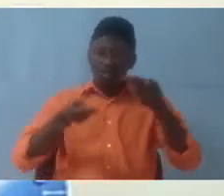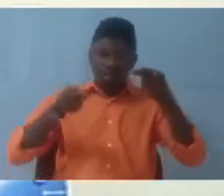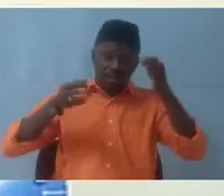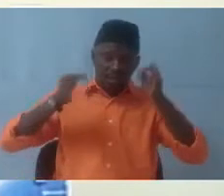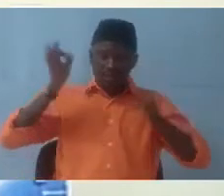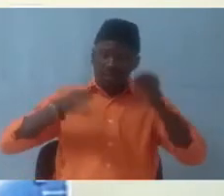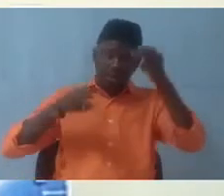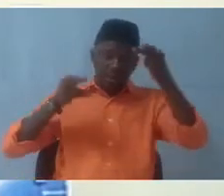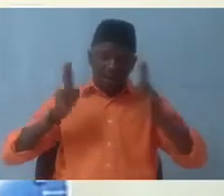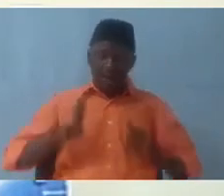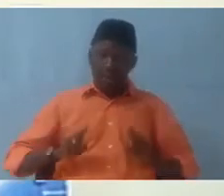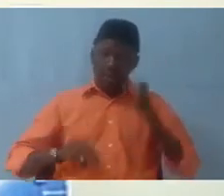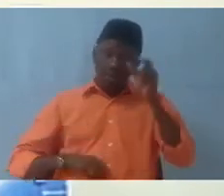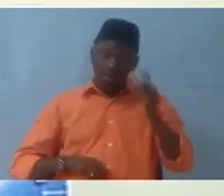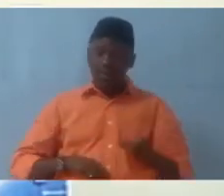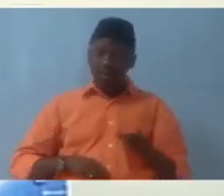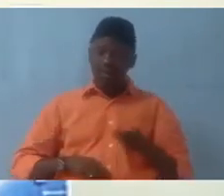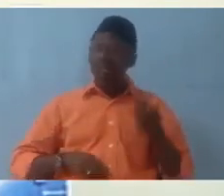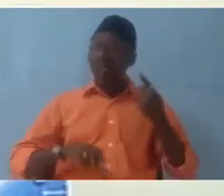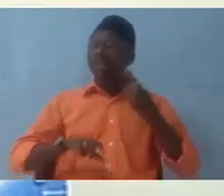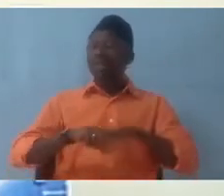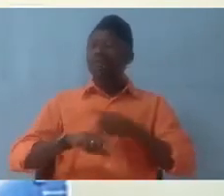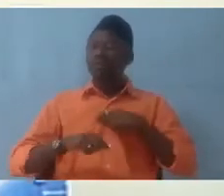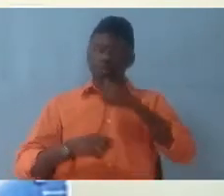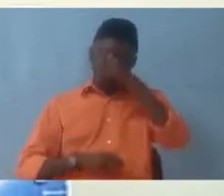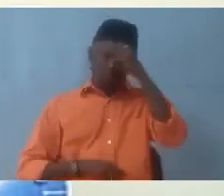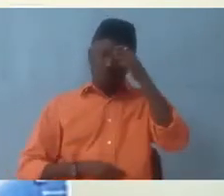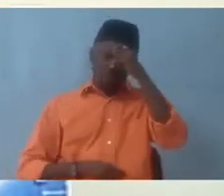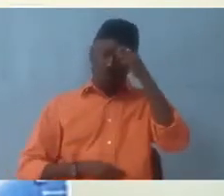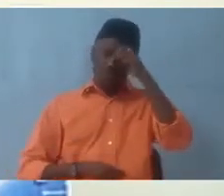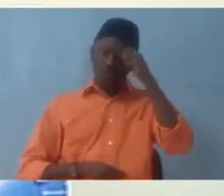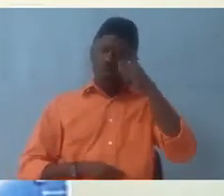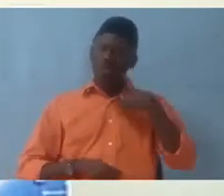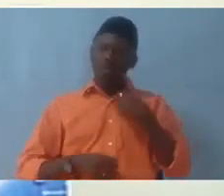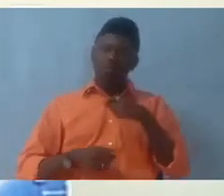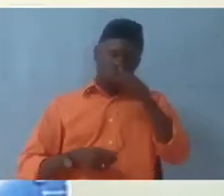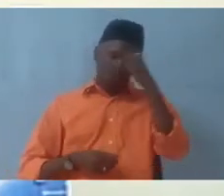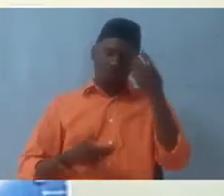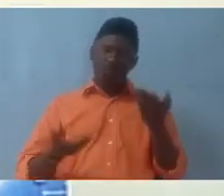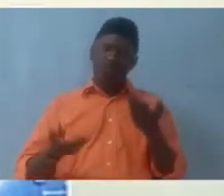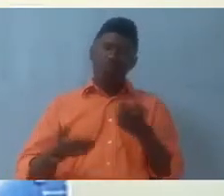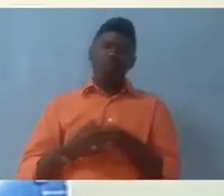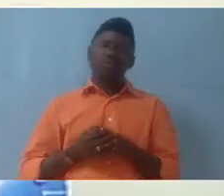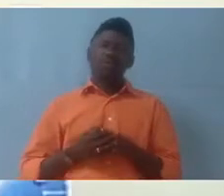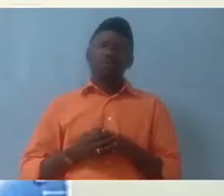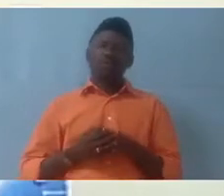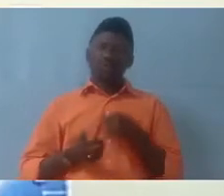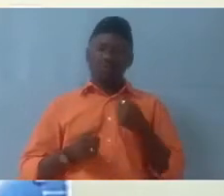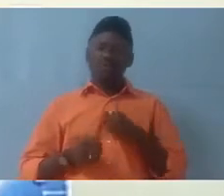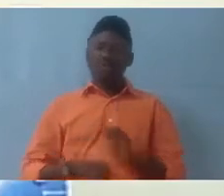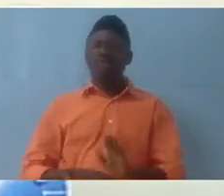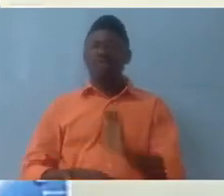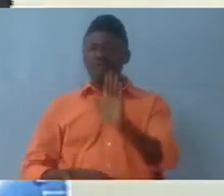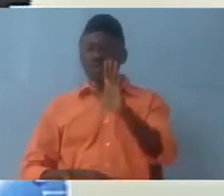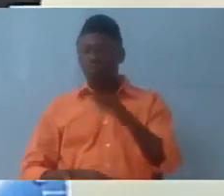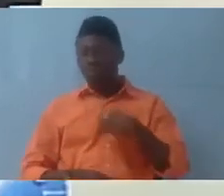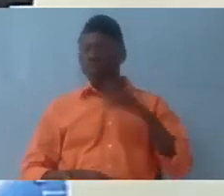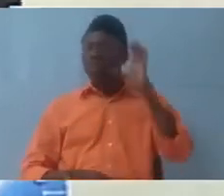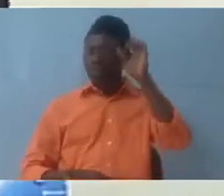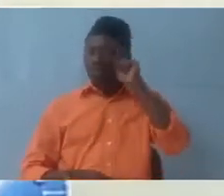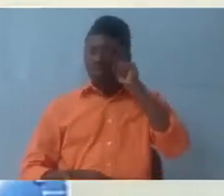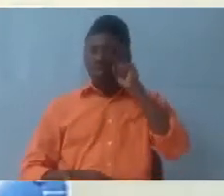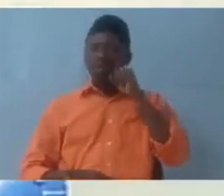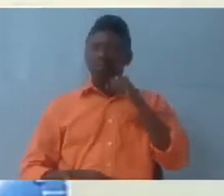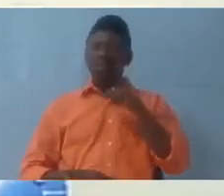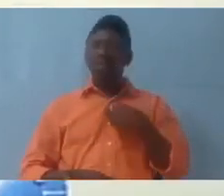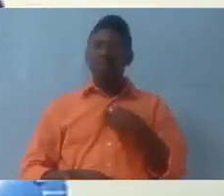duties. Ndax dalu pour ñu japp nit ci jamono bi nga xamne mu ngi dox liggéey. Of course later we will come to realize that it was a case